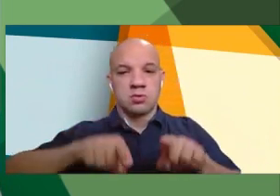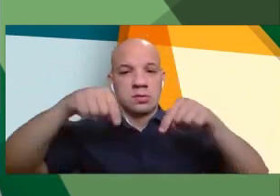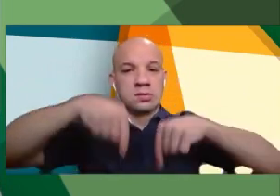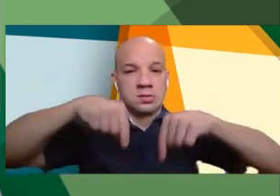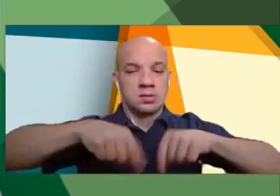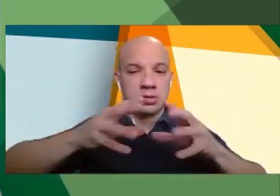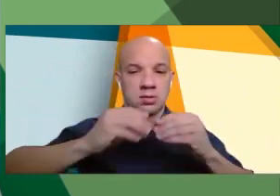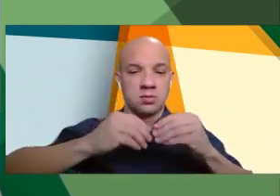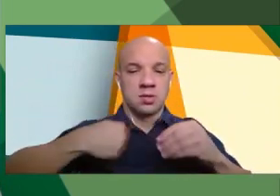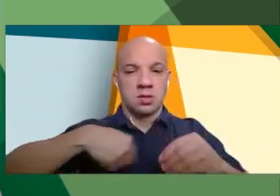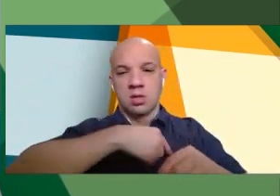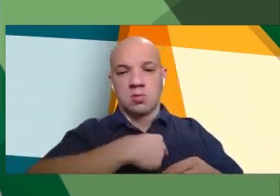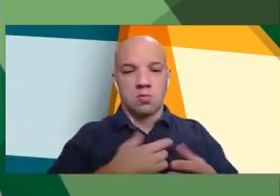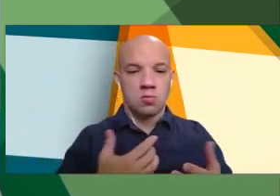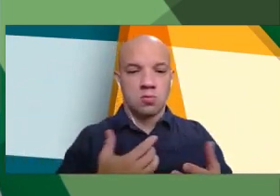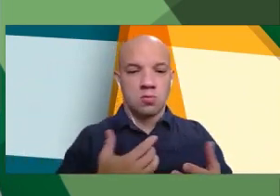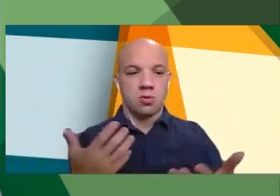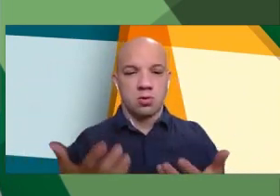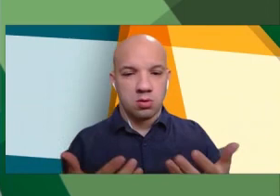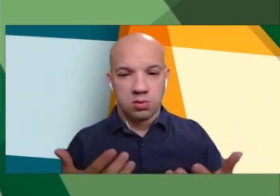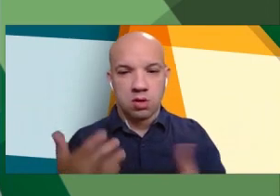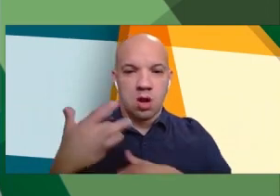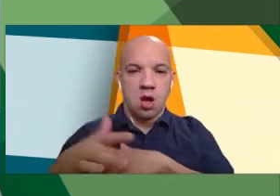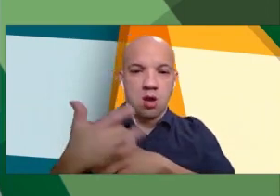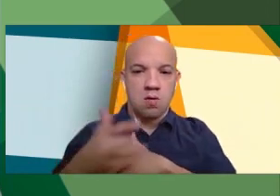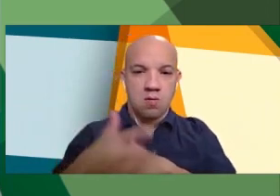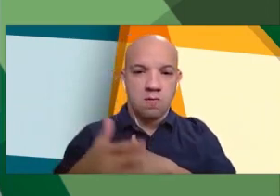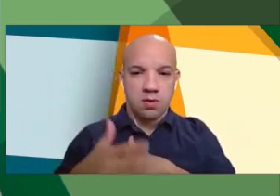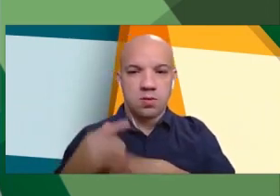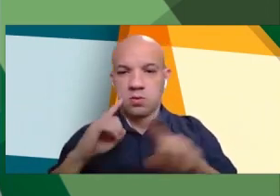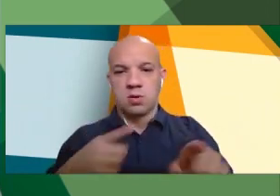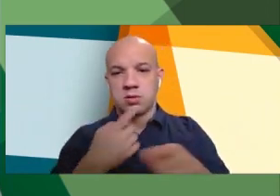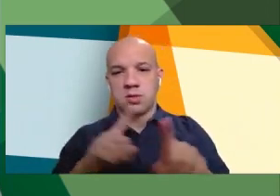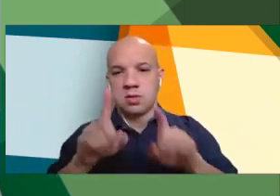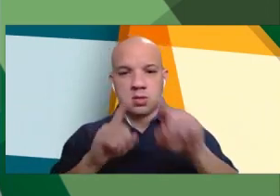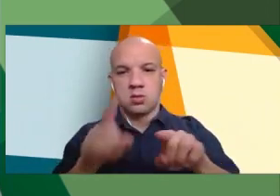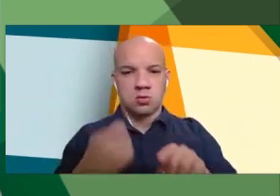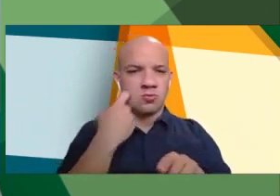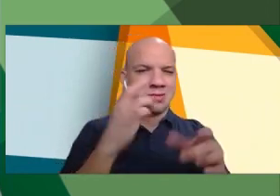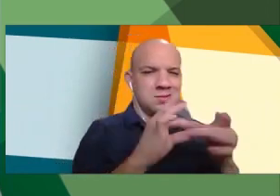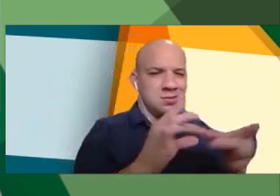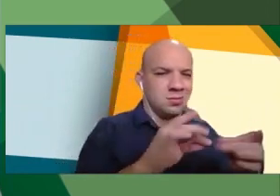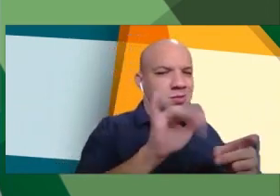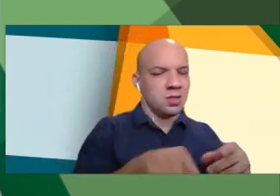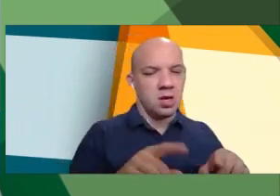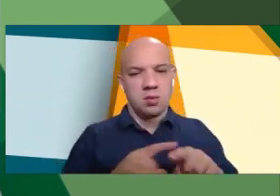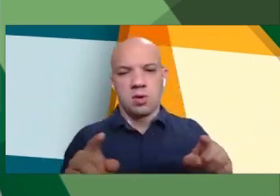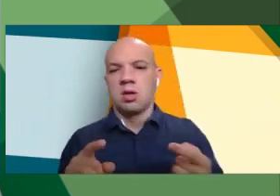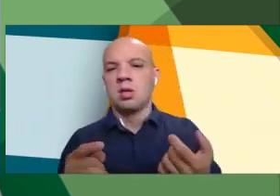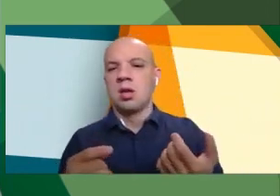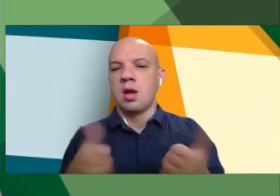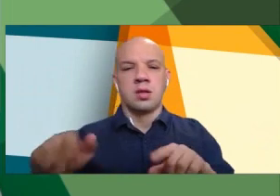available to answer any question, as William mentioned. that you may have about this